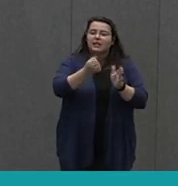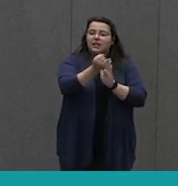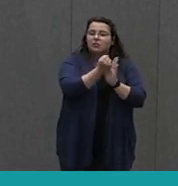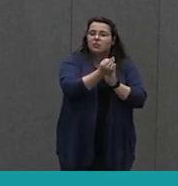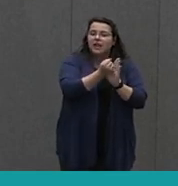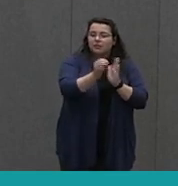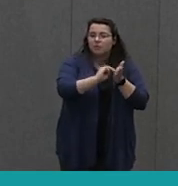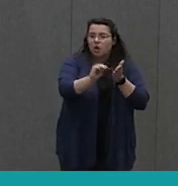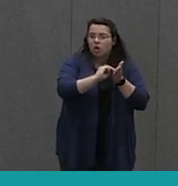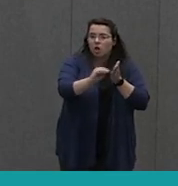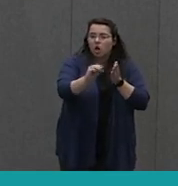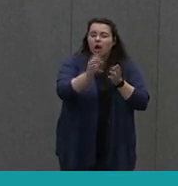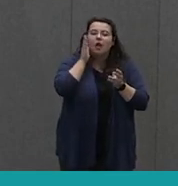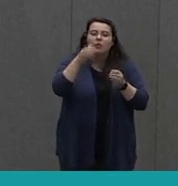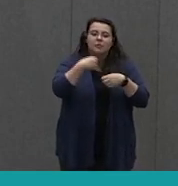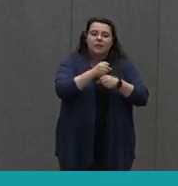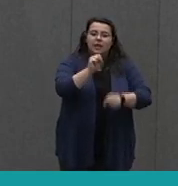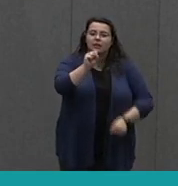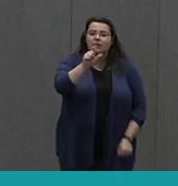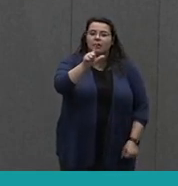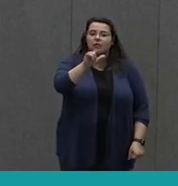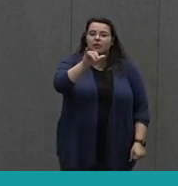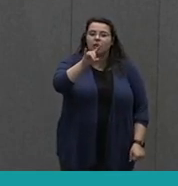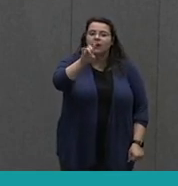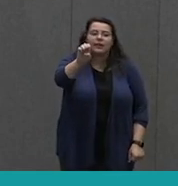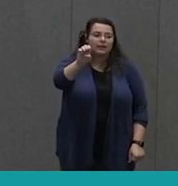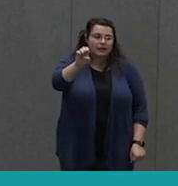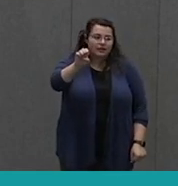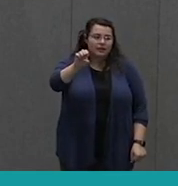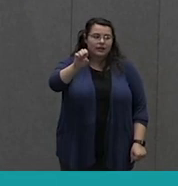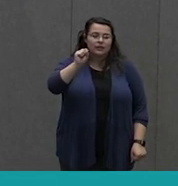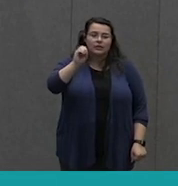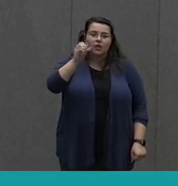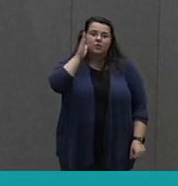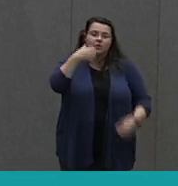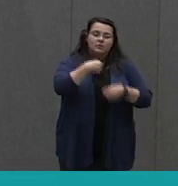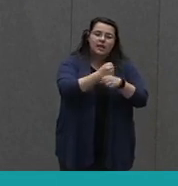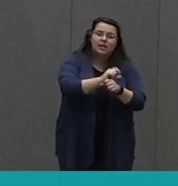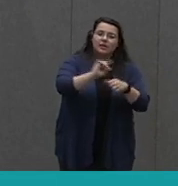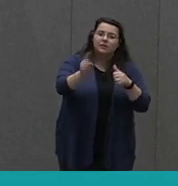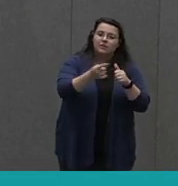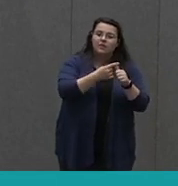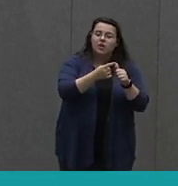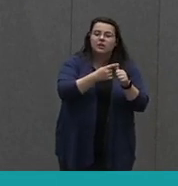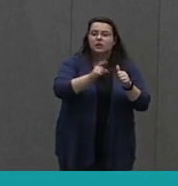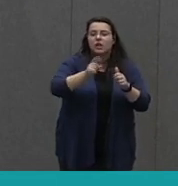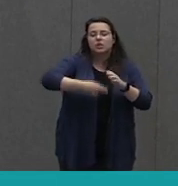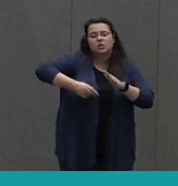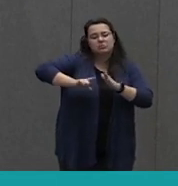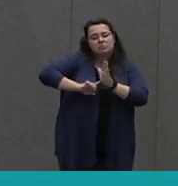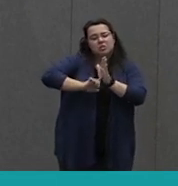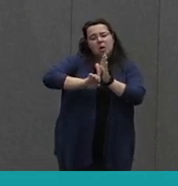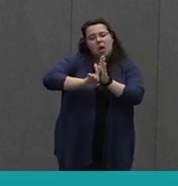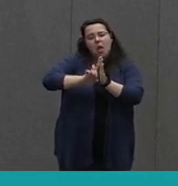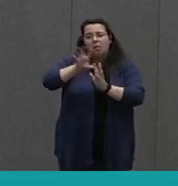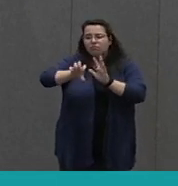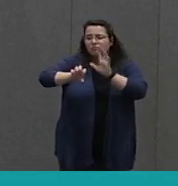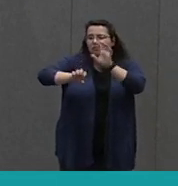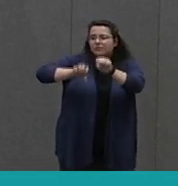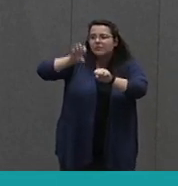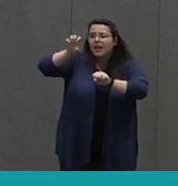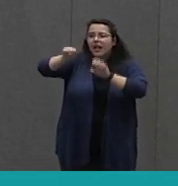did red for all the vowels. Do you know all the vowels? Like A, E,